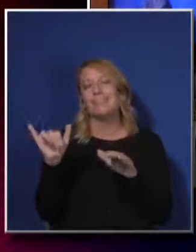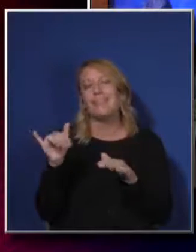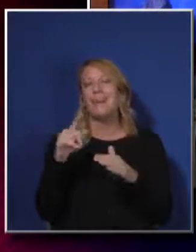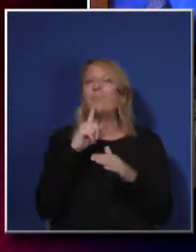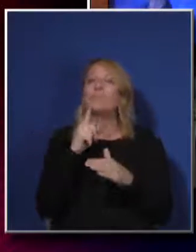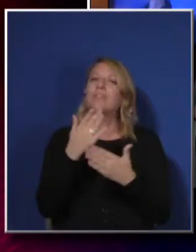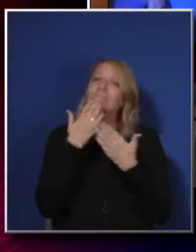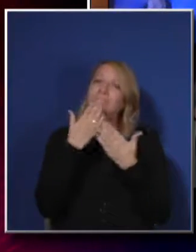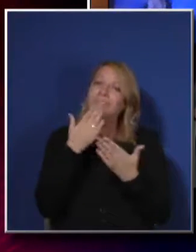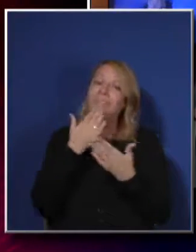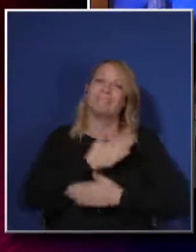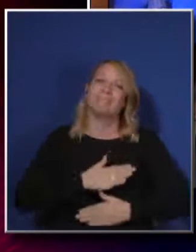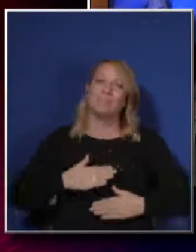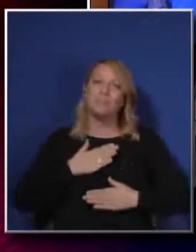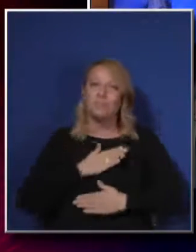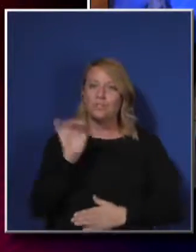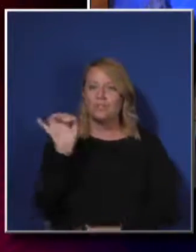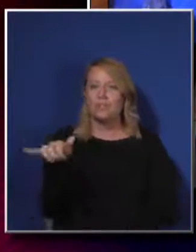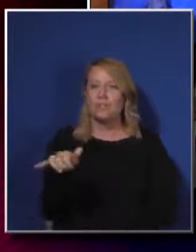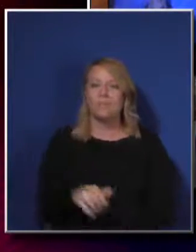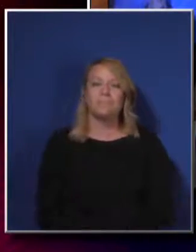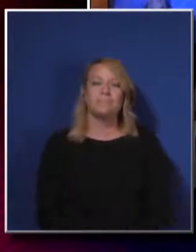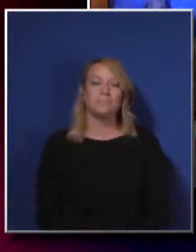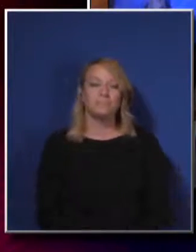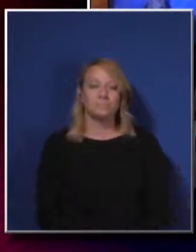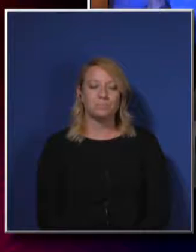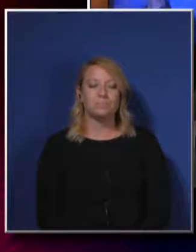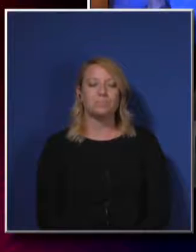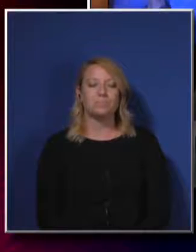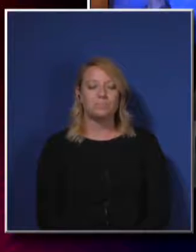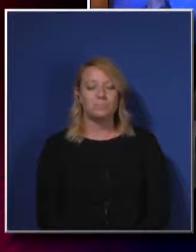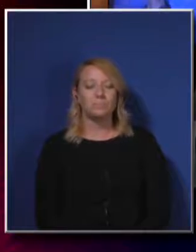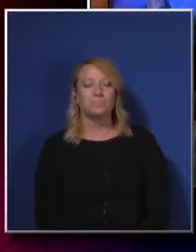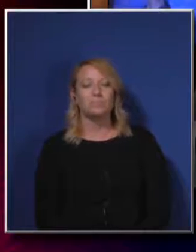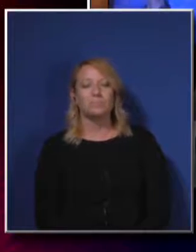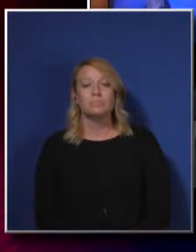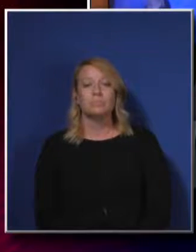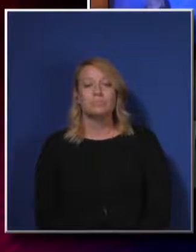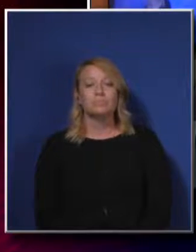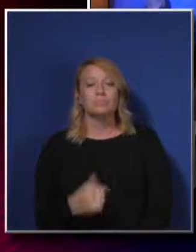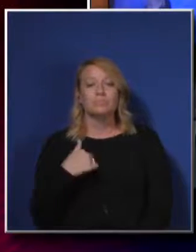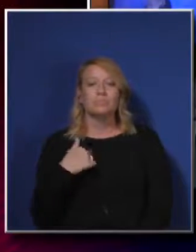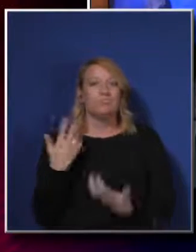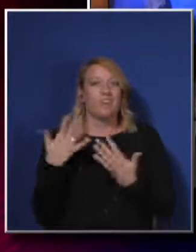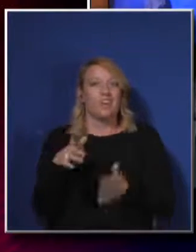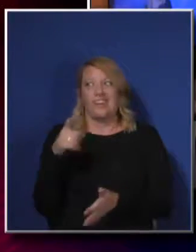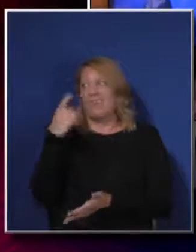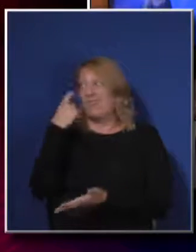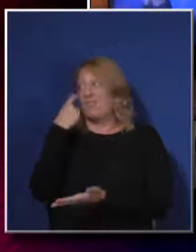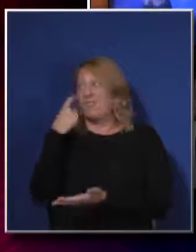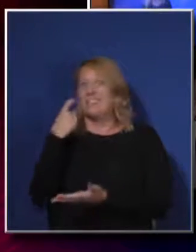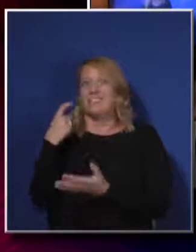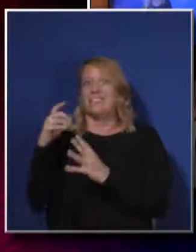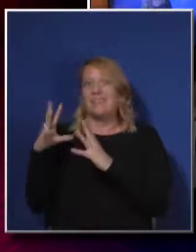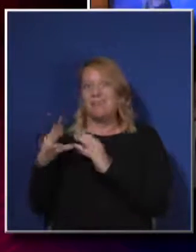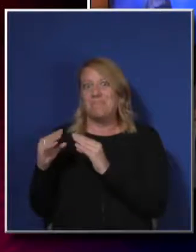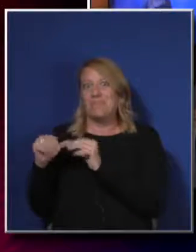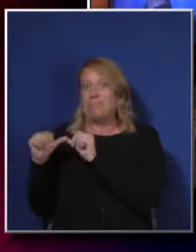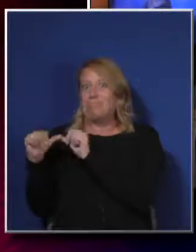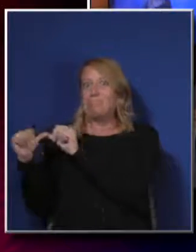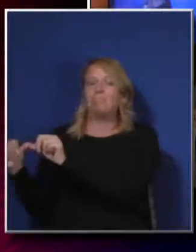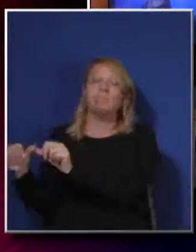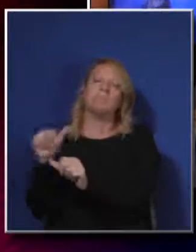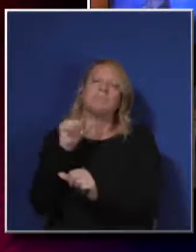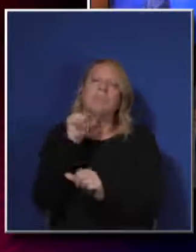appreciate you doing that. Because we've already had a pretty long meeting, I'm not going to go into